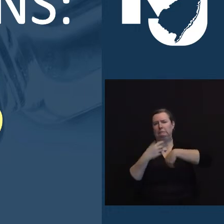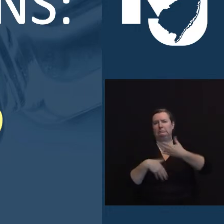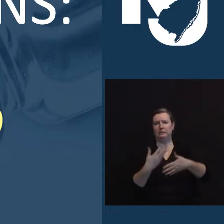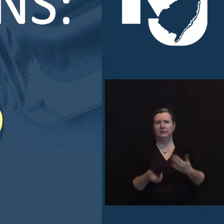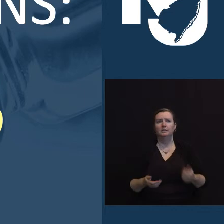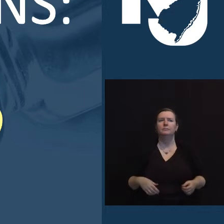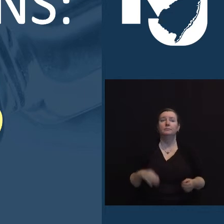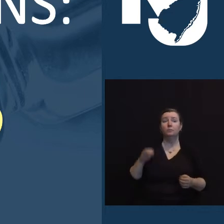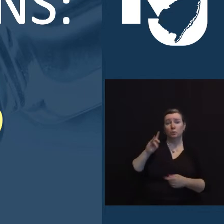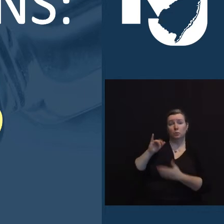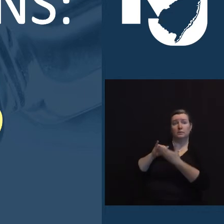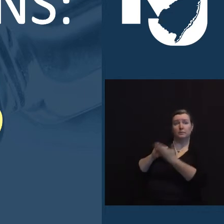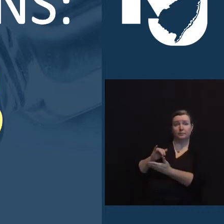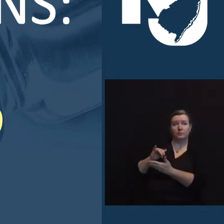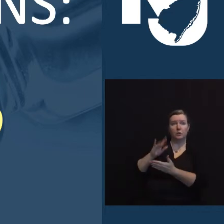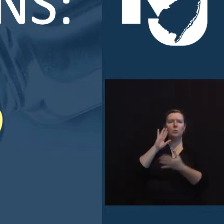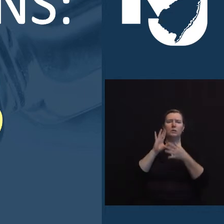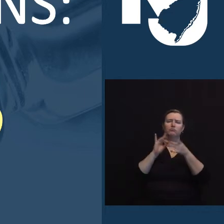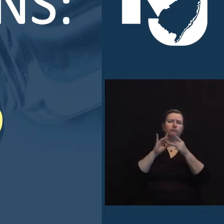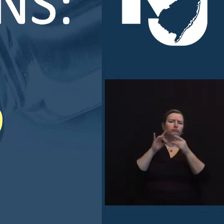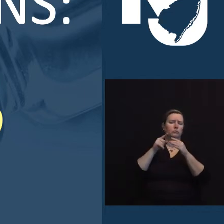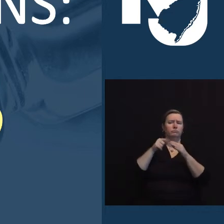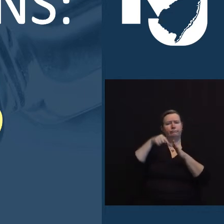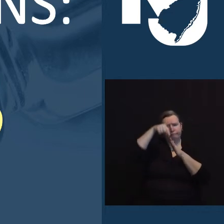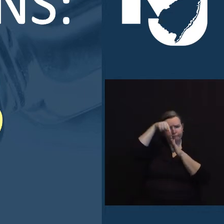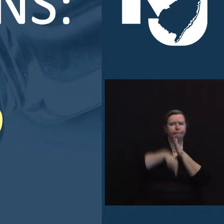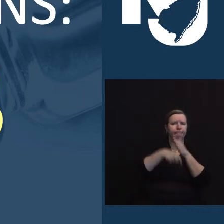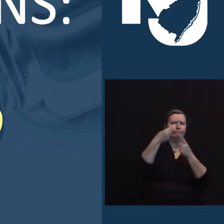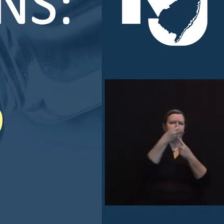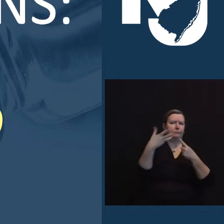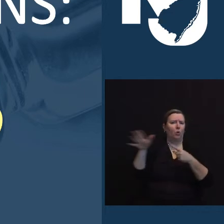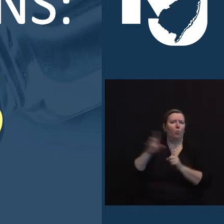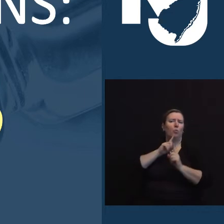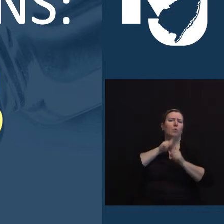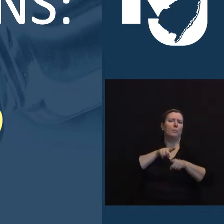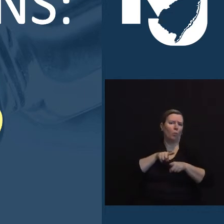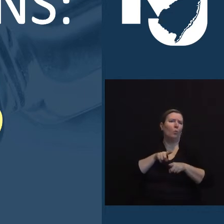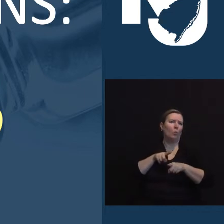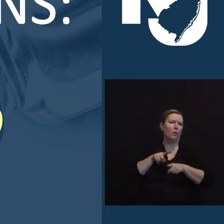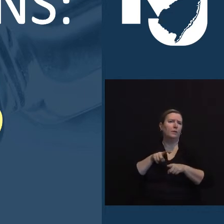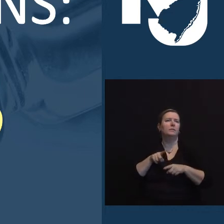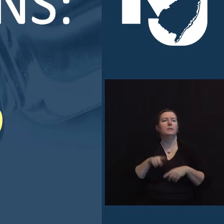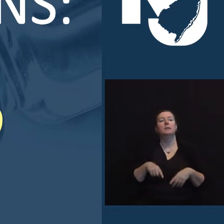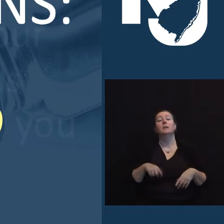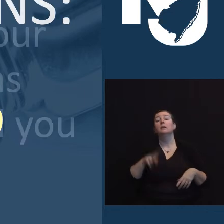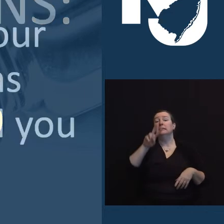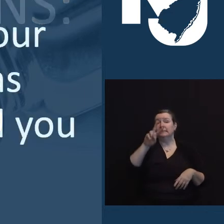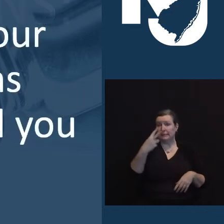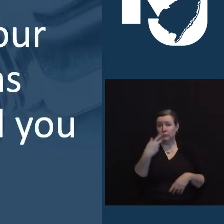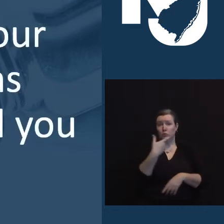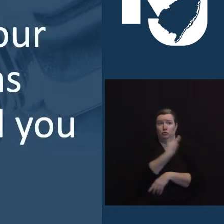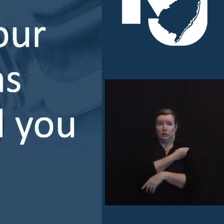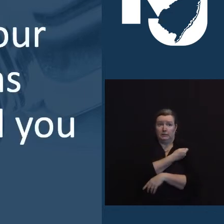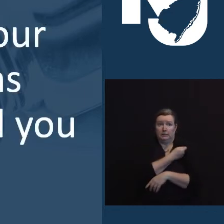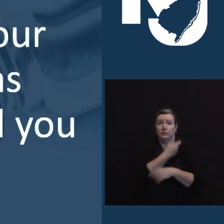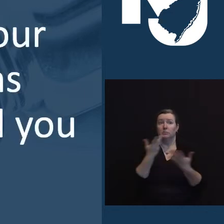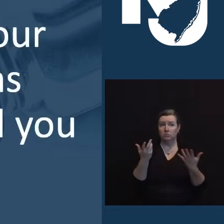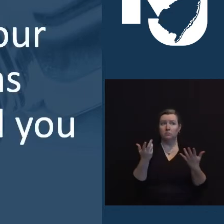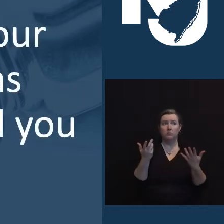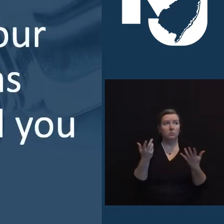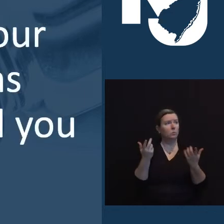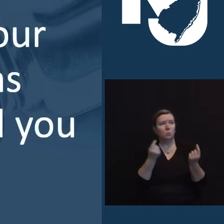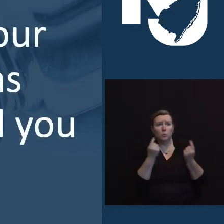to ensure that those who need their second dose will get it in a timely manner. Now, if you received your first